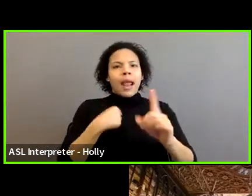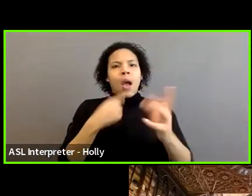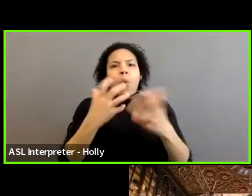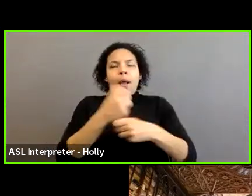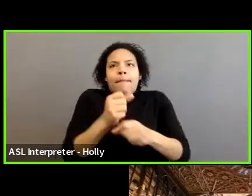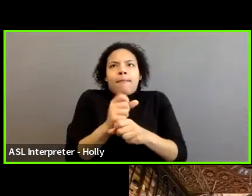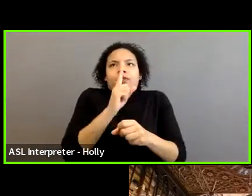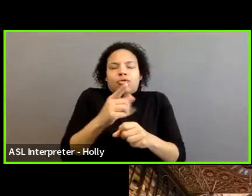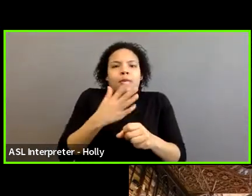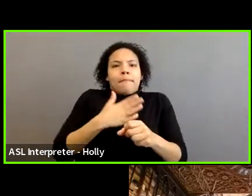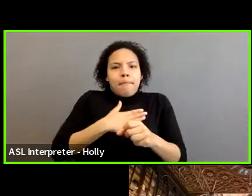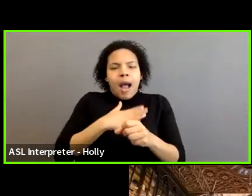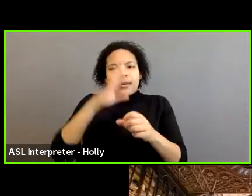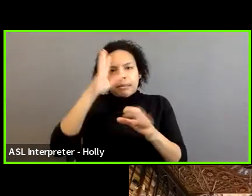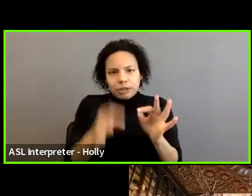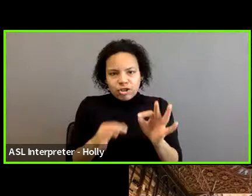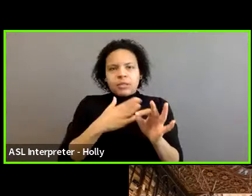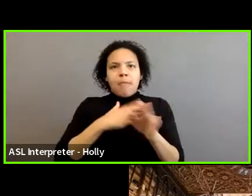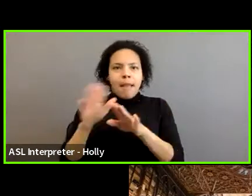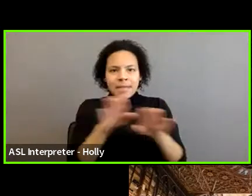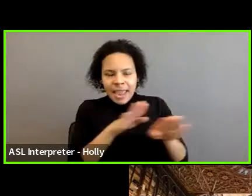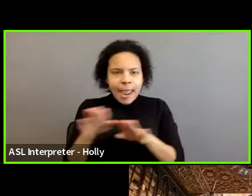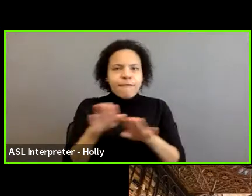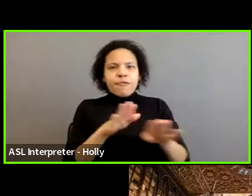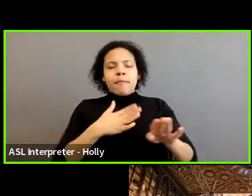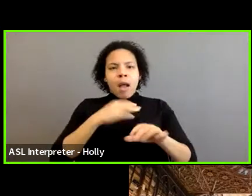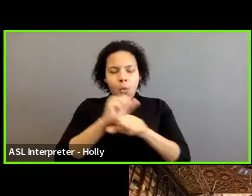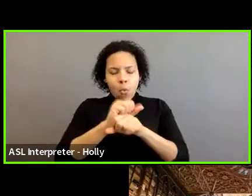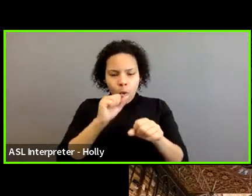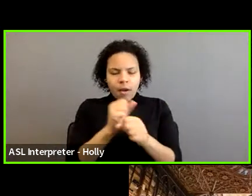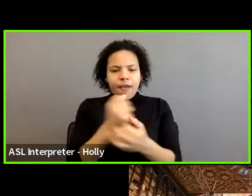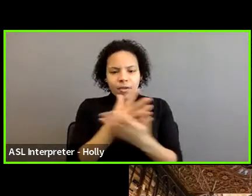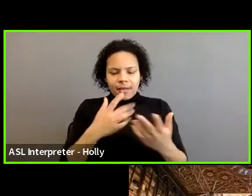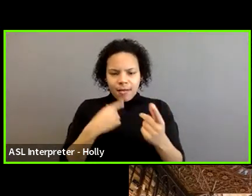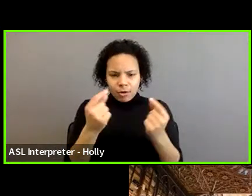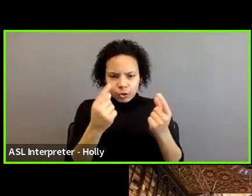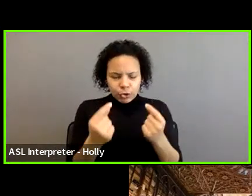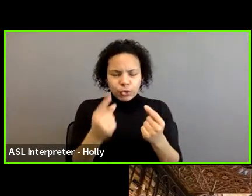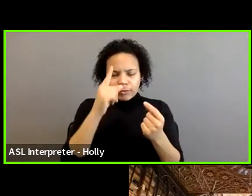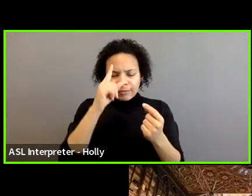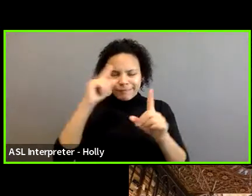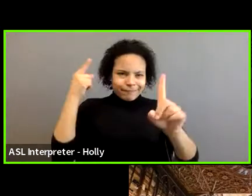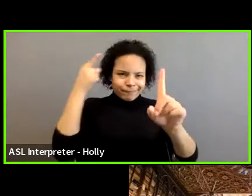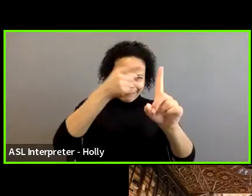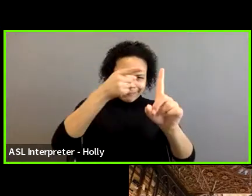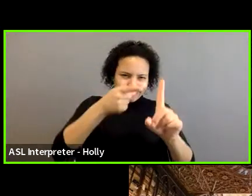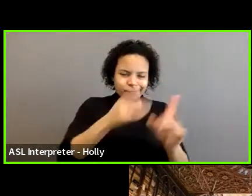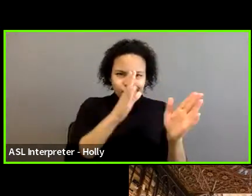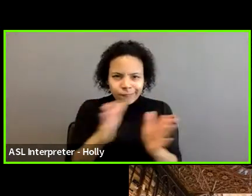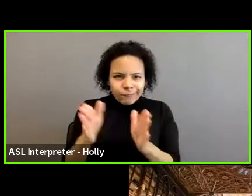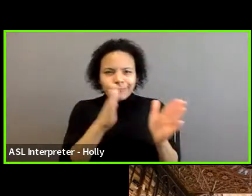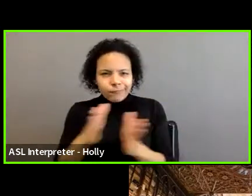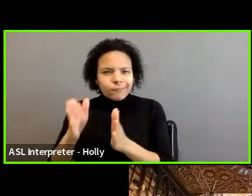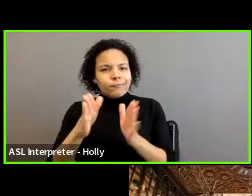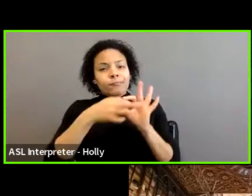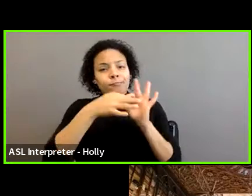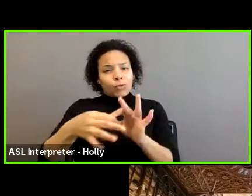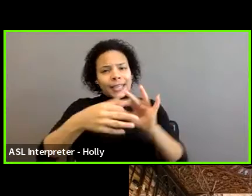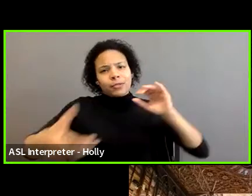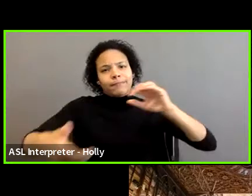we advocate, right? And we create that safe space. Those are components of beginning your journey of an ally.